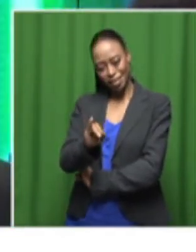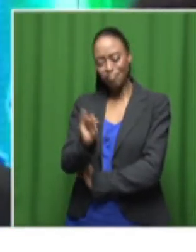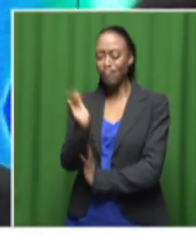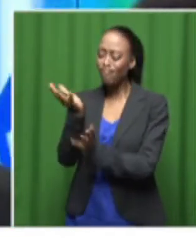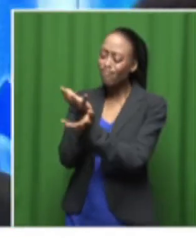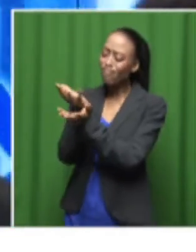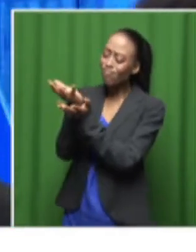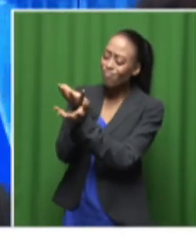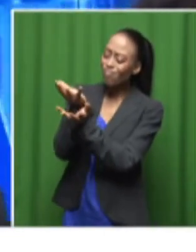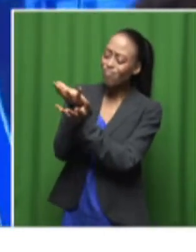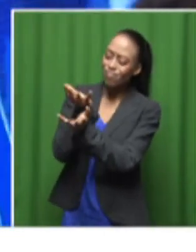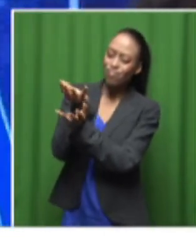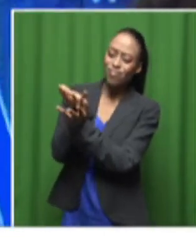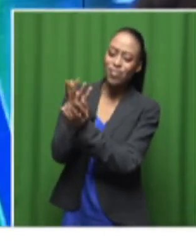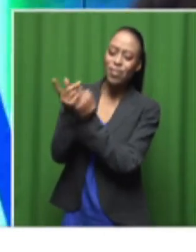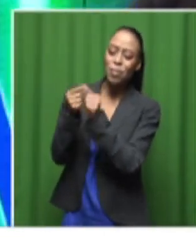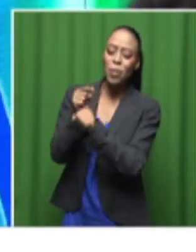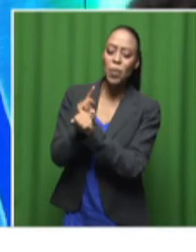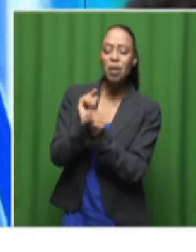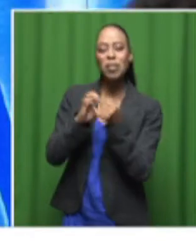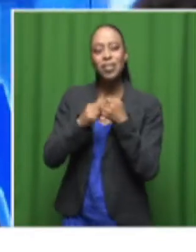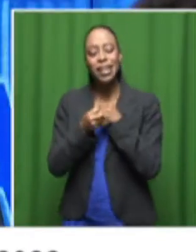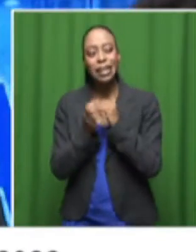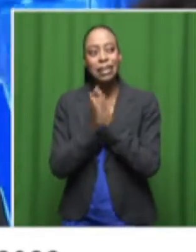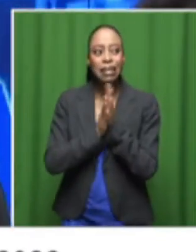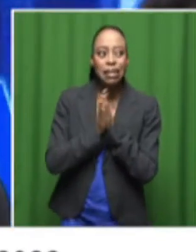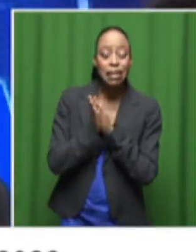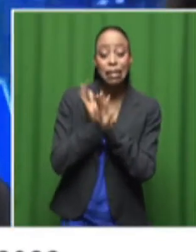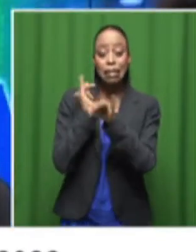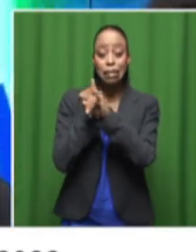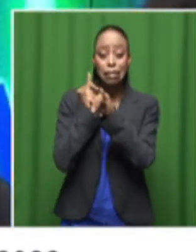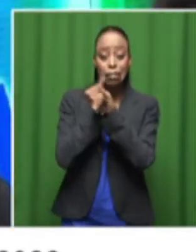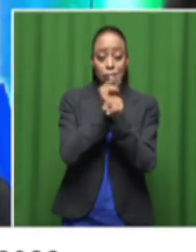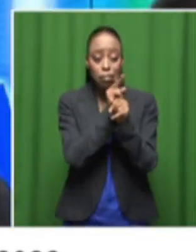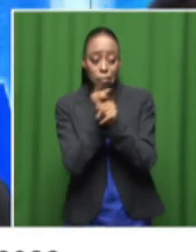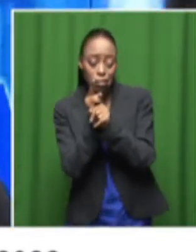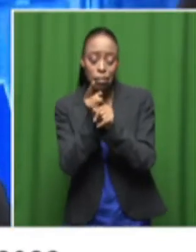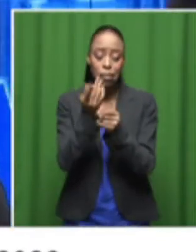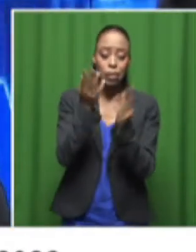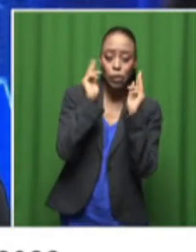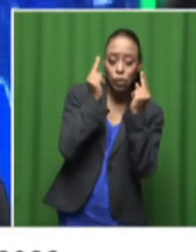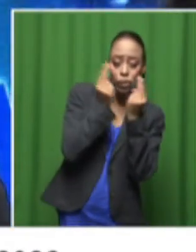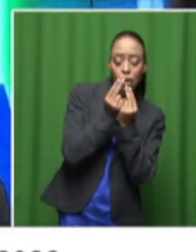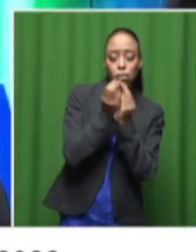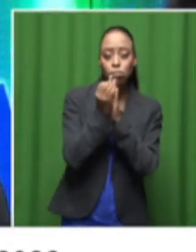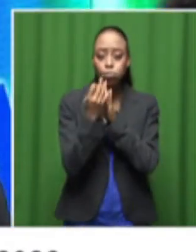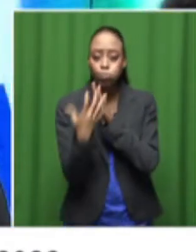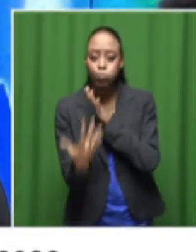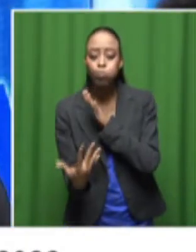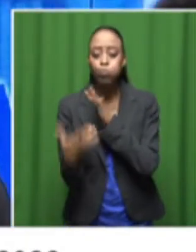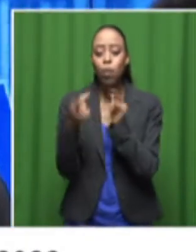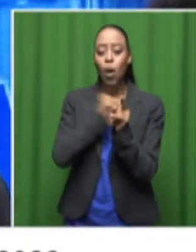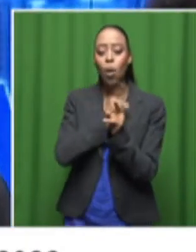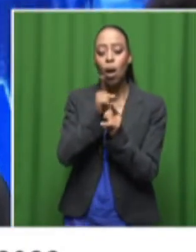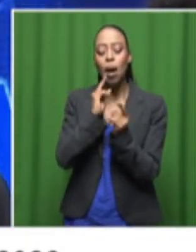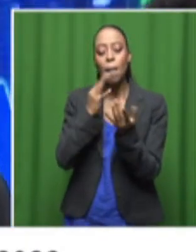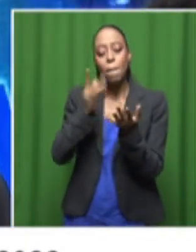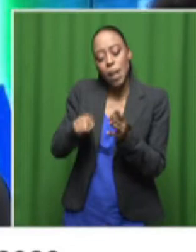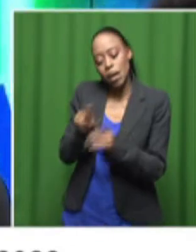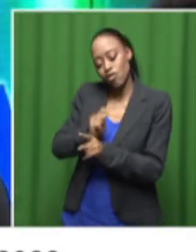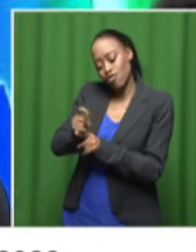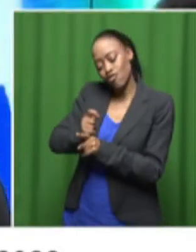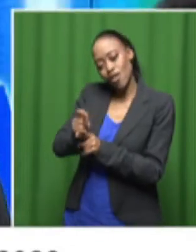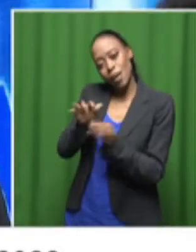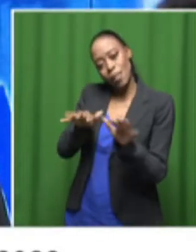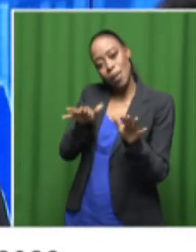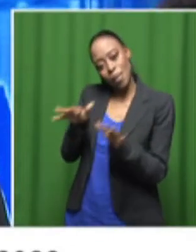about trying to talk to our institutions of higher learning in order to train people in the